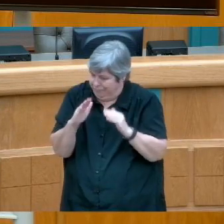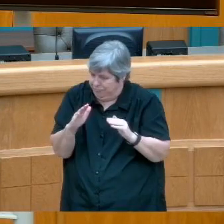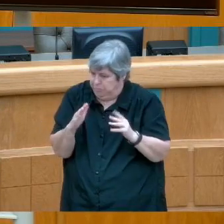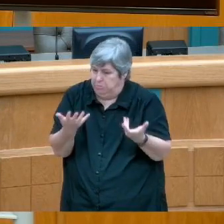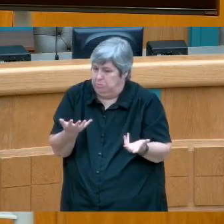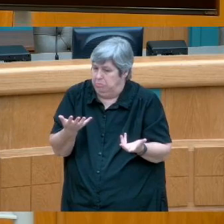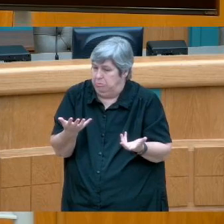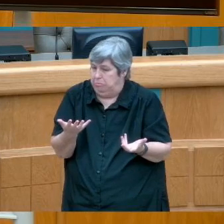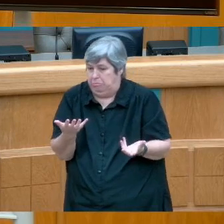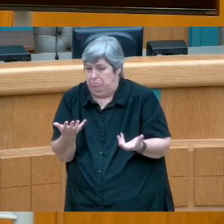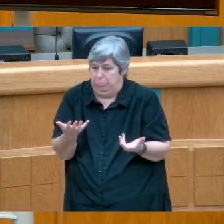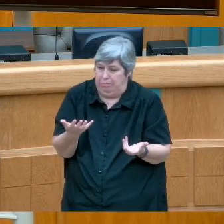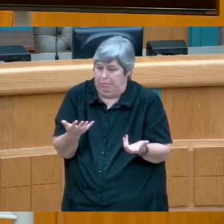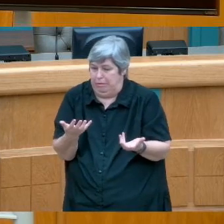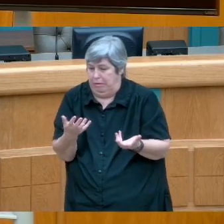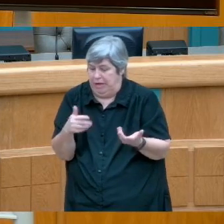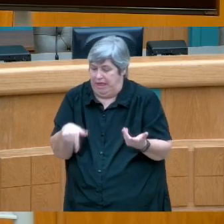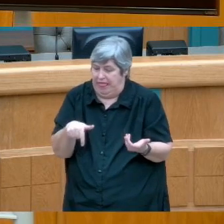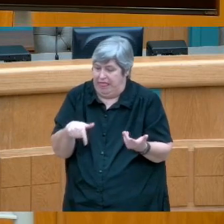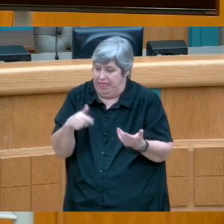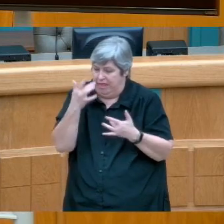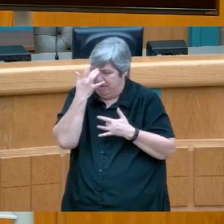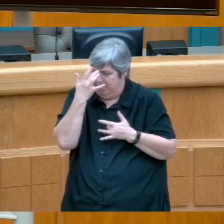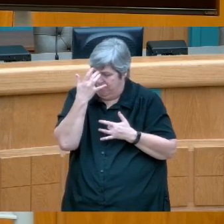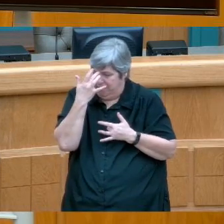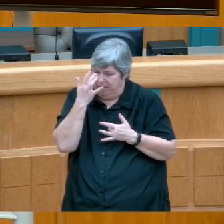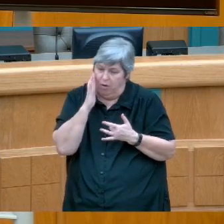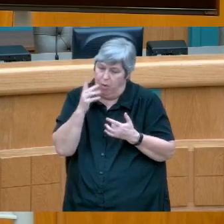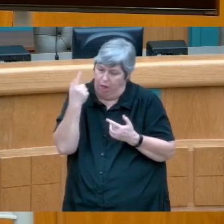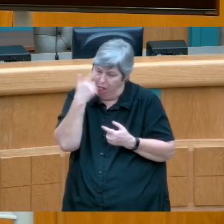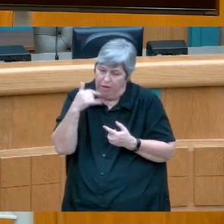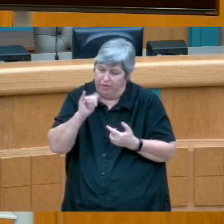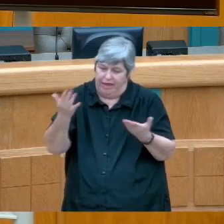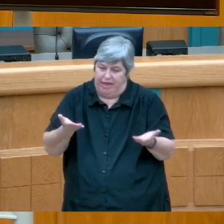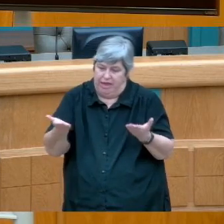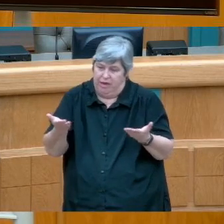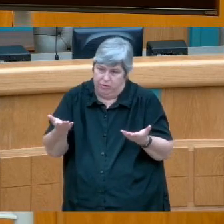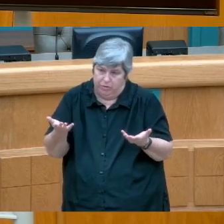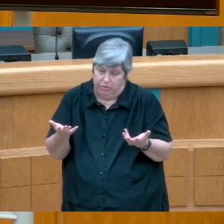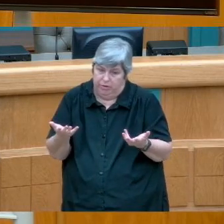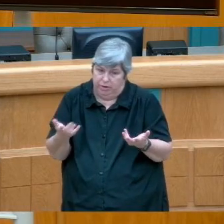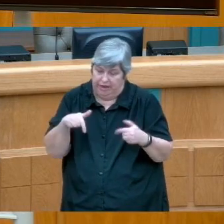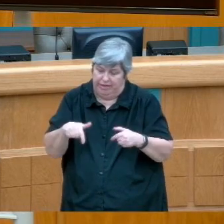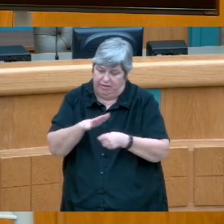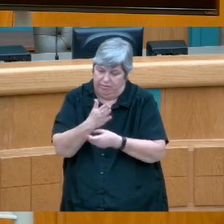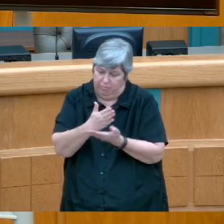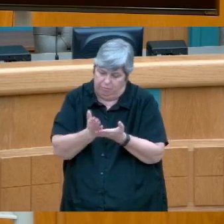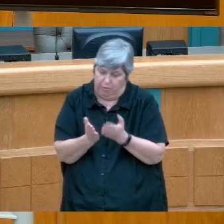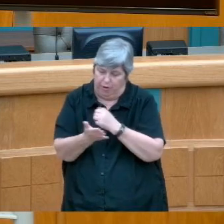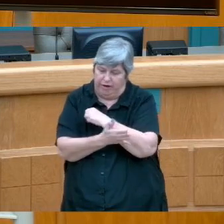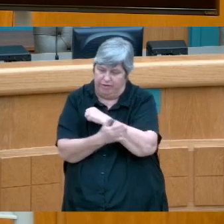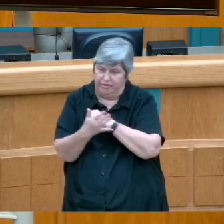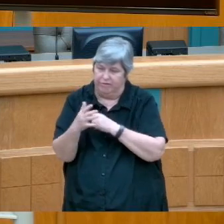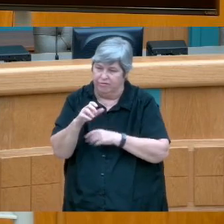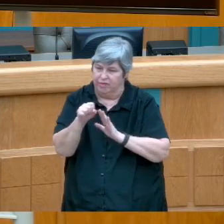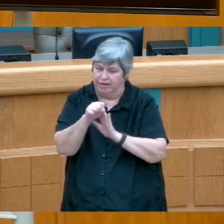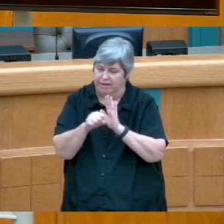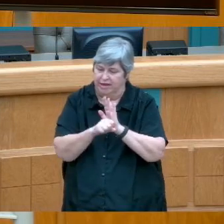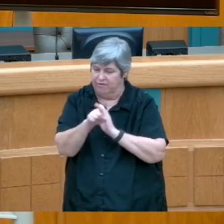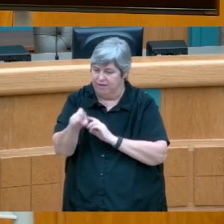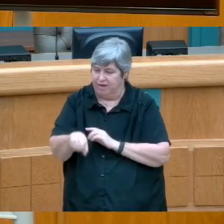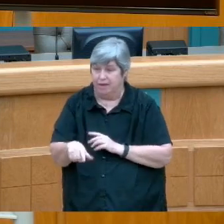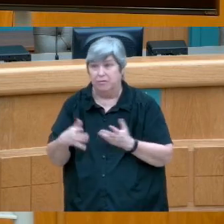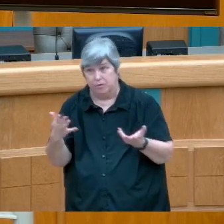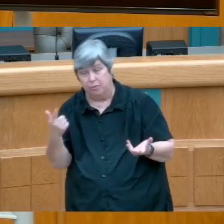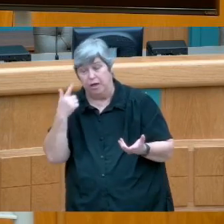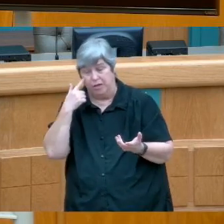what the virus peak and trend looked like for this region of the state. And so who better to ask